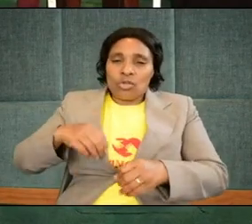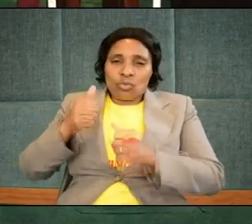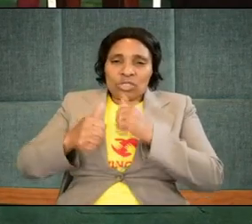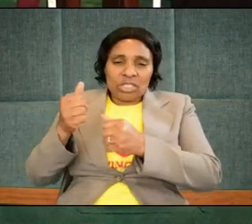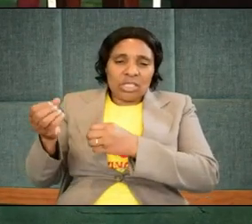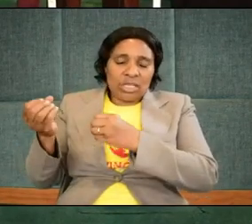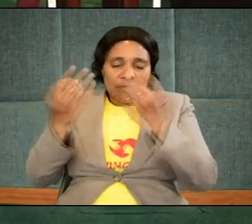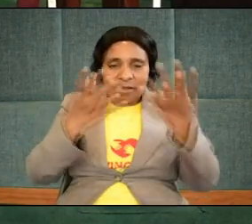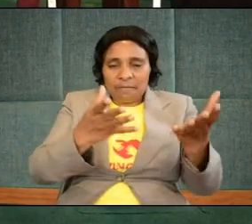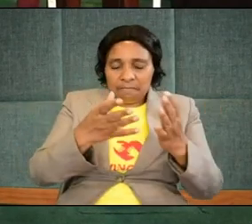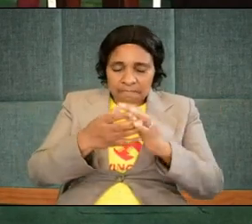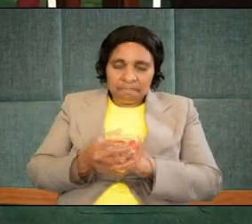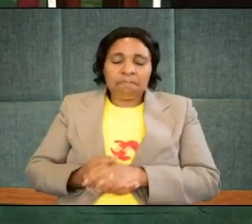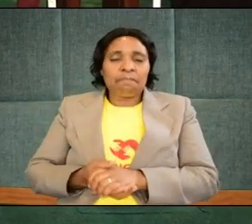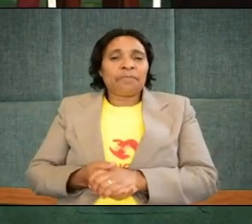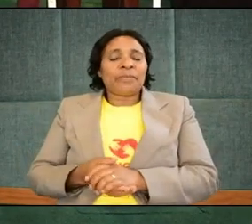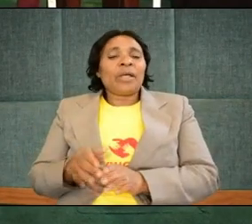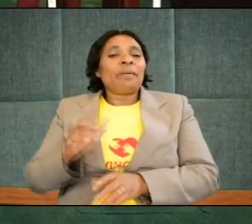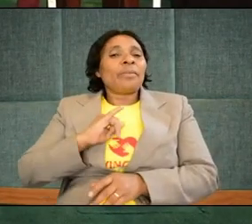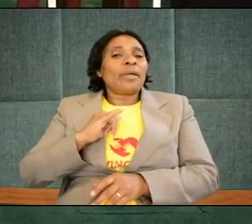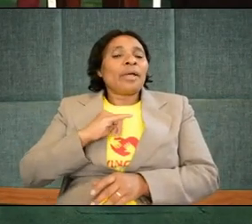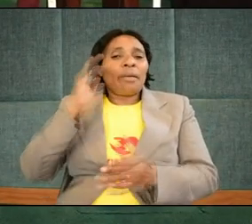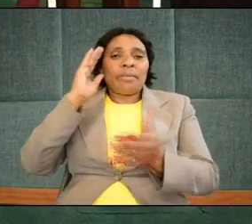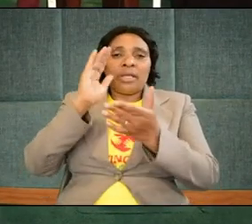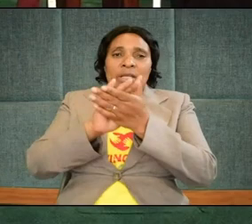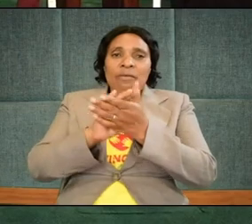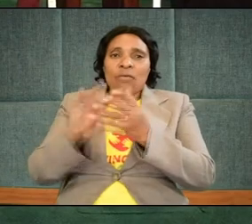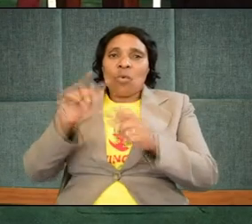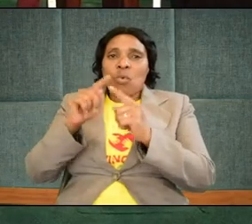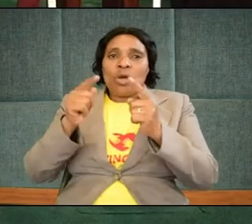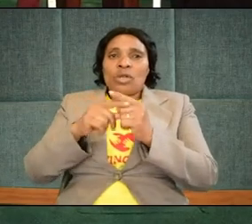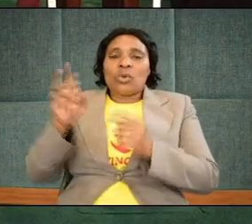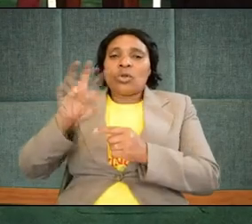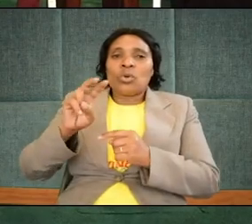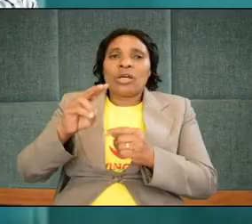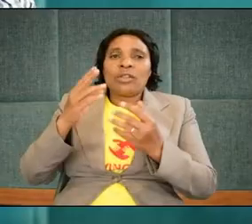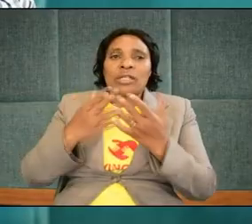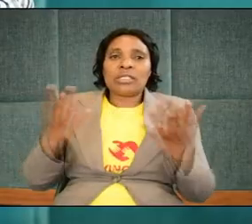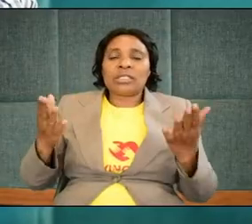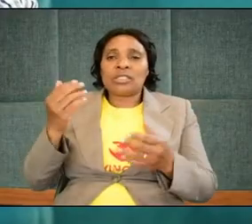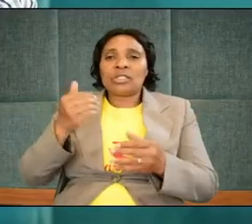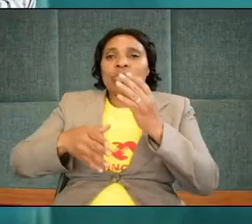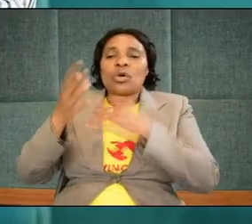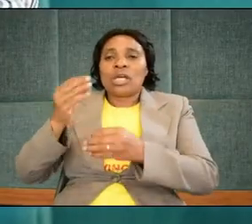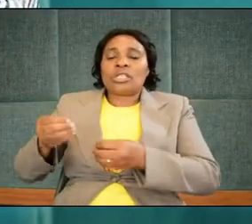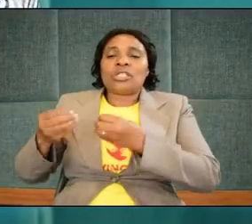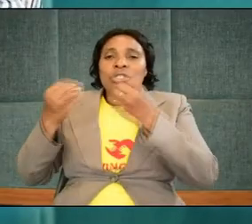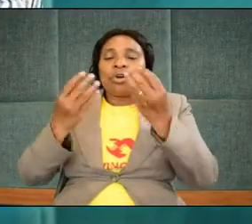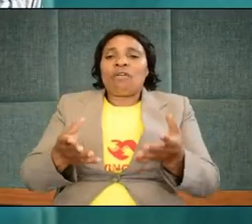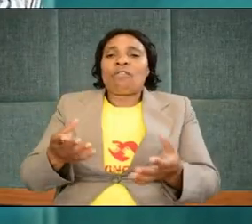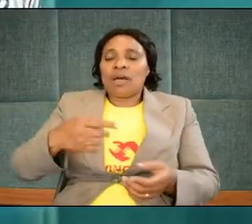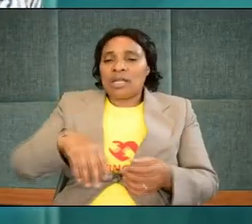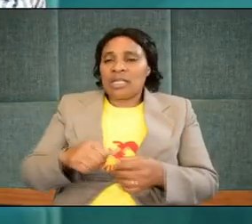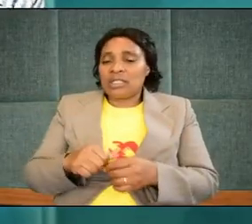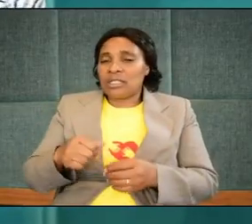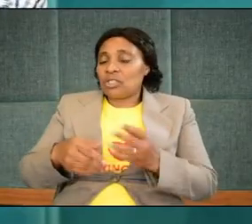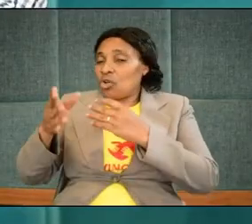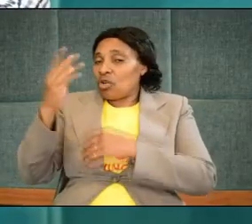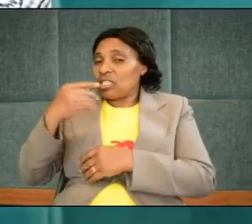given. Amen. I believe when we look at the things that God has offered us, God is saying